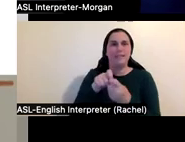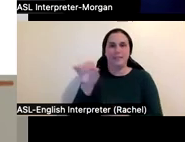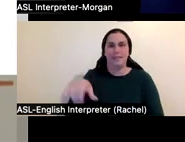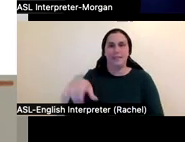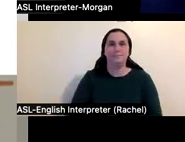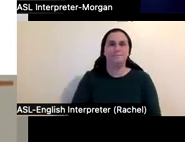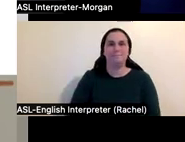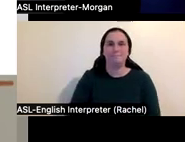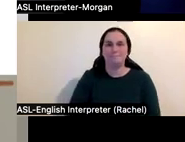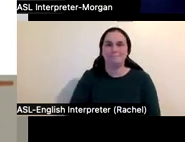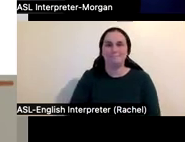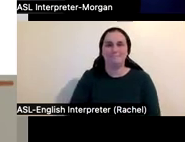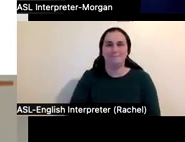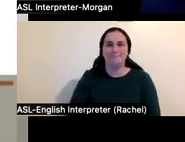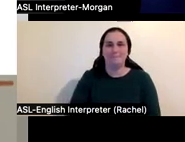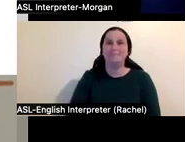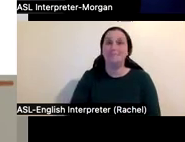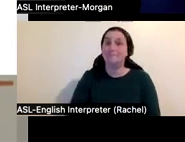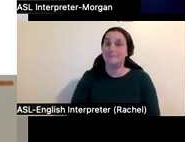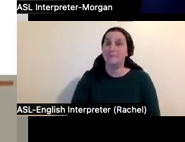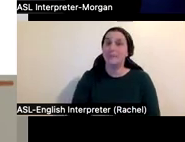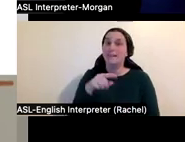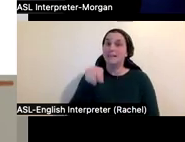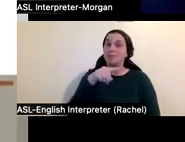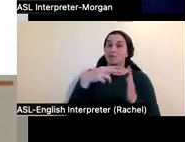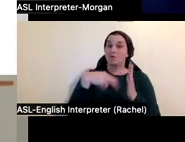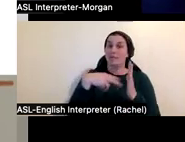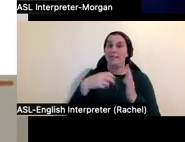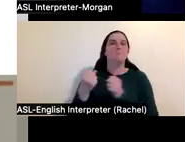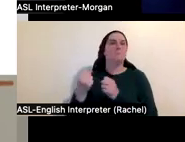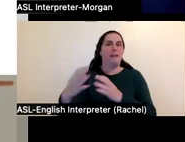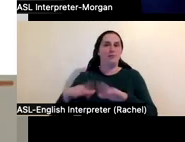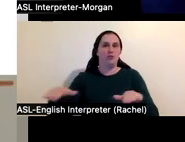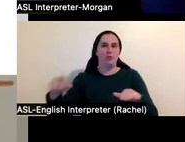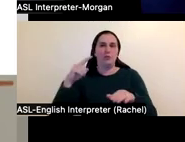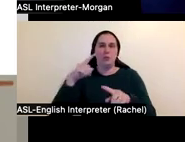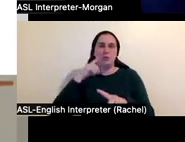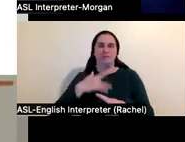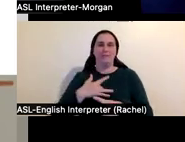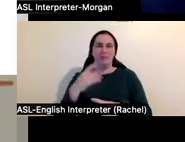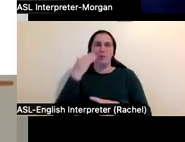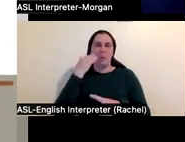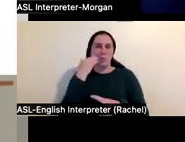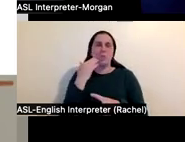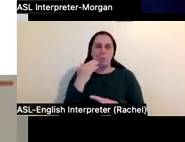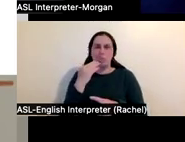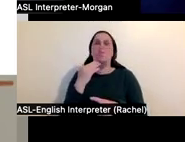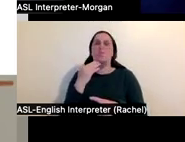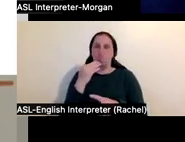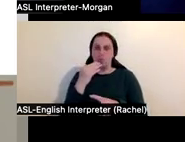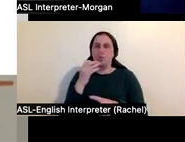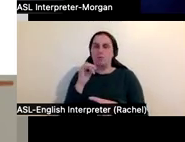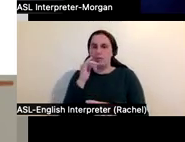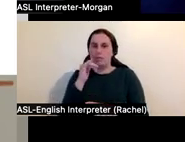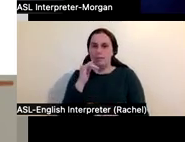And this is definitely something, when we're reading a text, like a lot of kids too, is like they know it's like, ooh, and then oftentimes. So they know that,